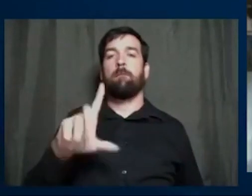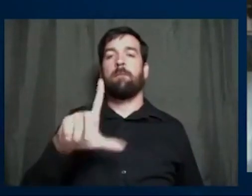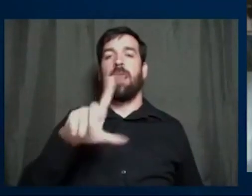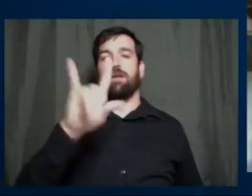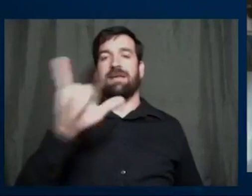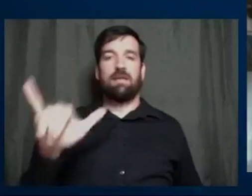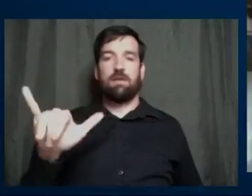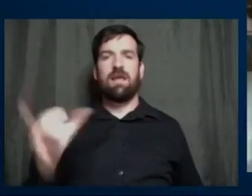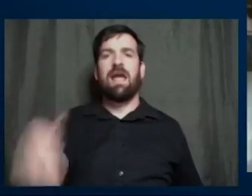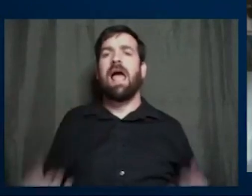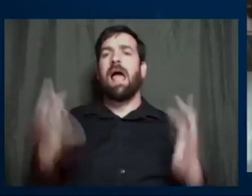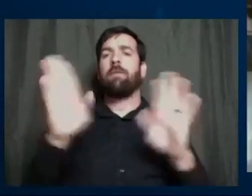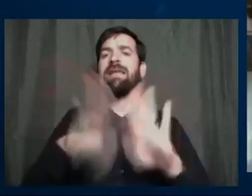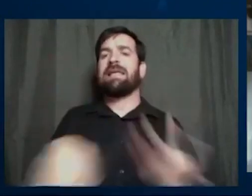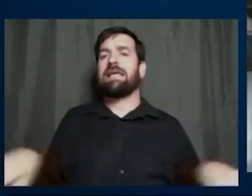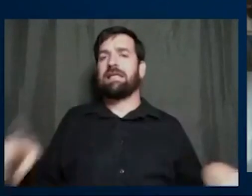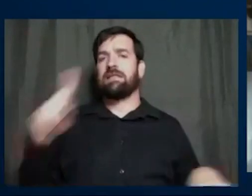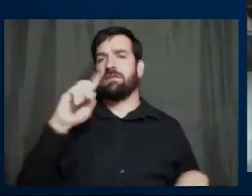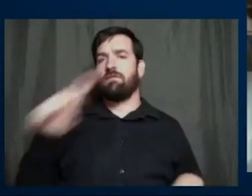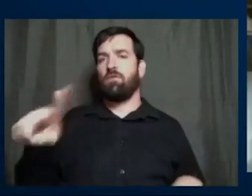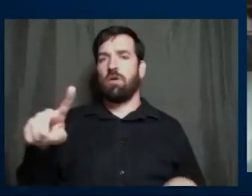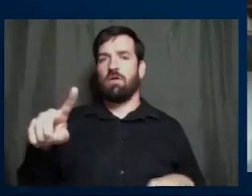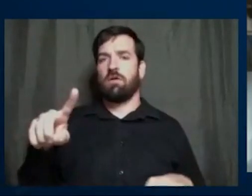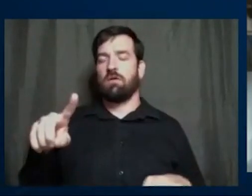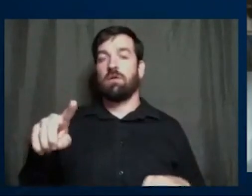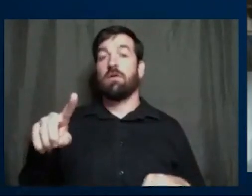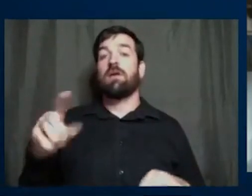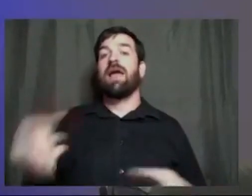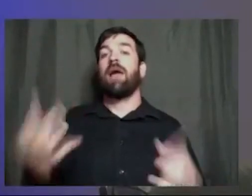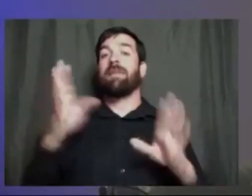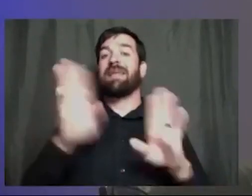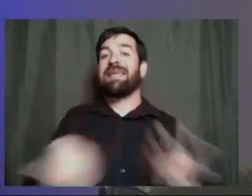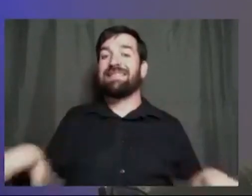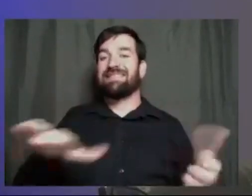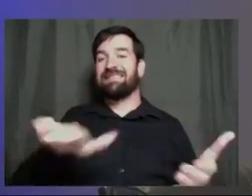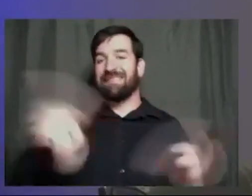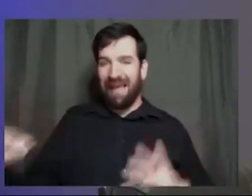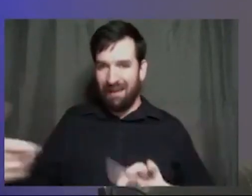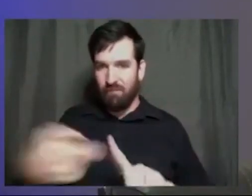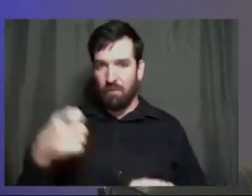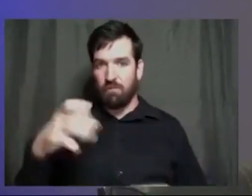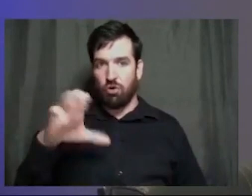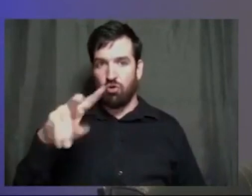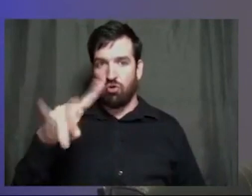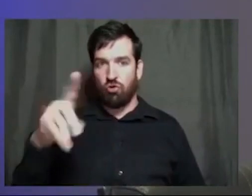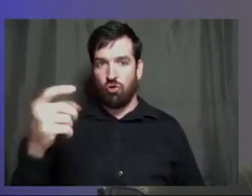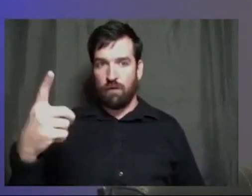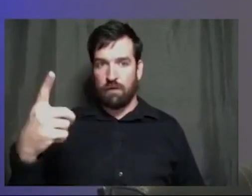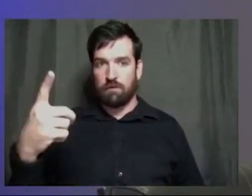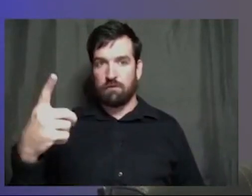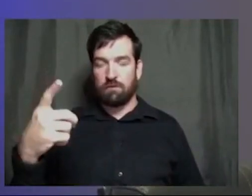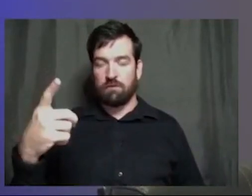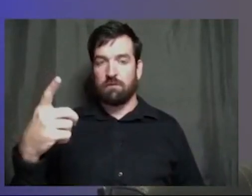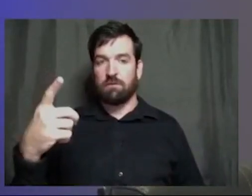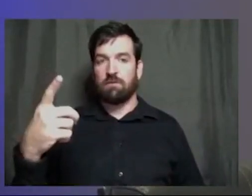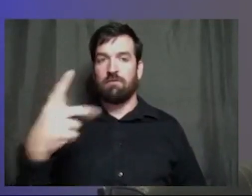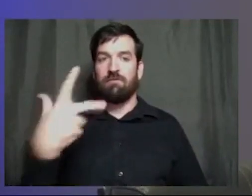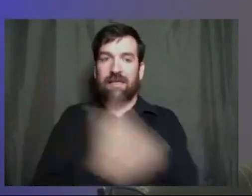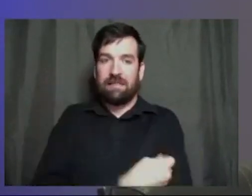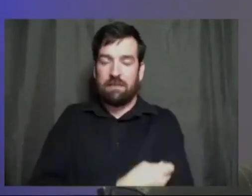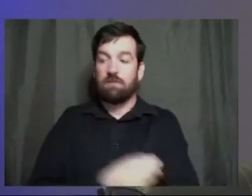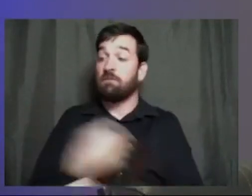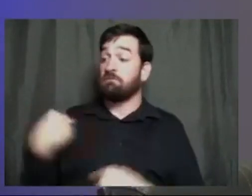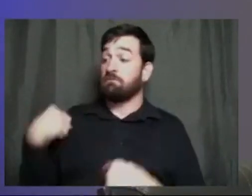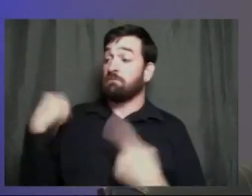how rare is it? What are we seeing? What kind of trends are out there? Yeah, nationally, there's been more than 450 deaths since the beginning of the pandemic of March